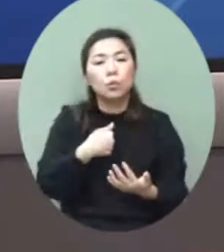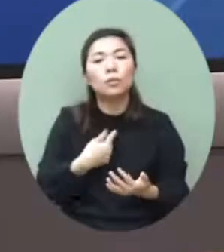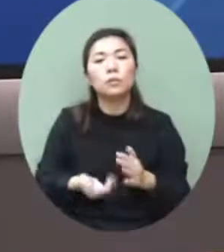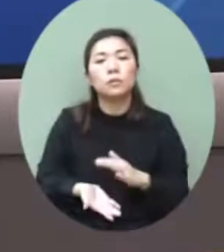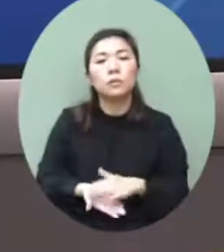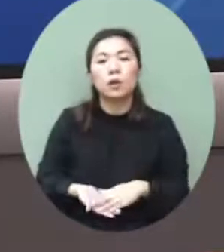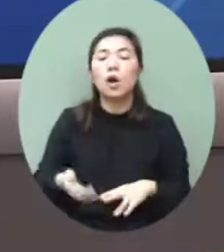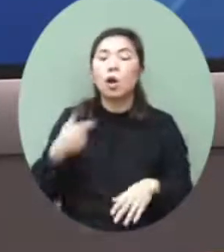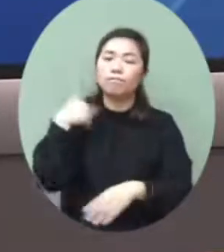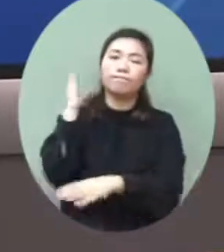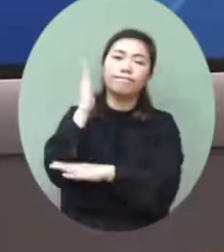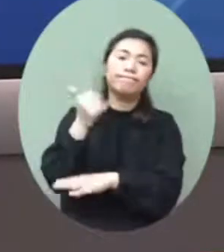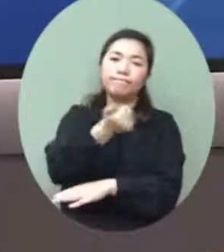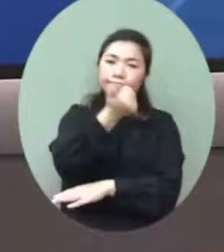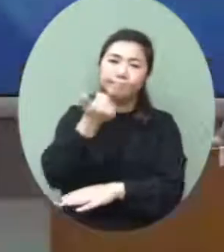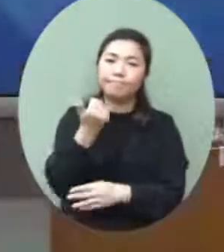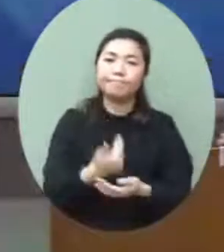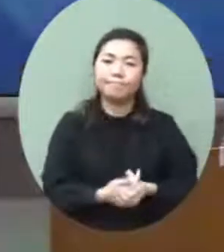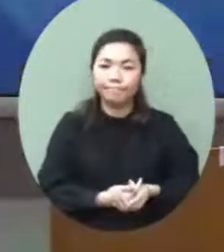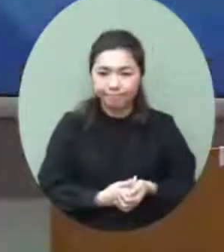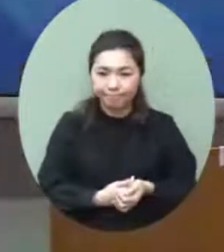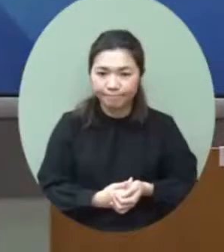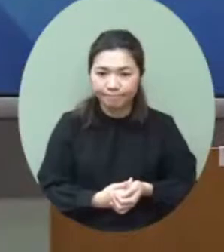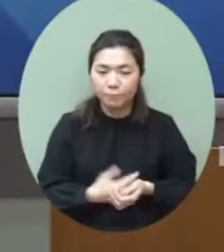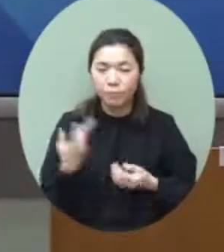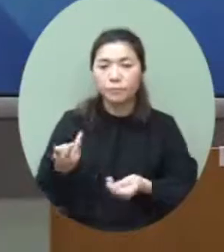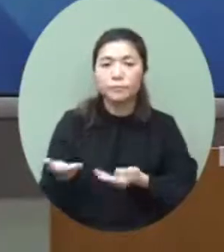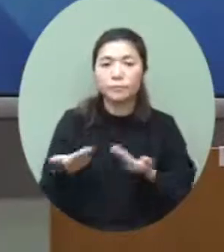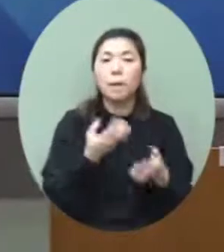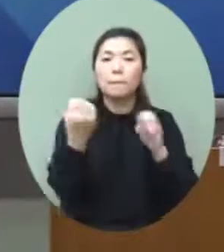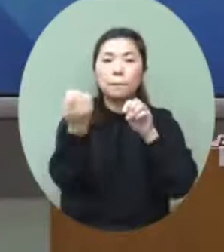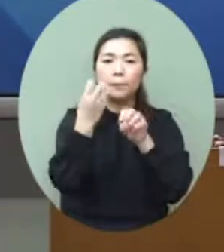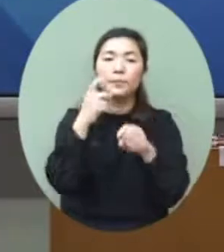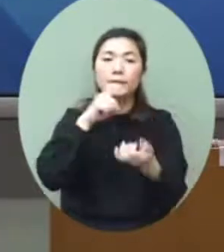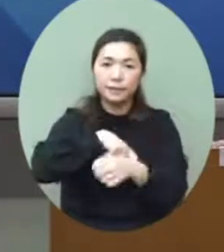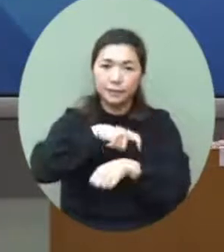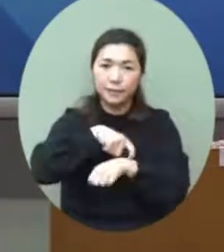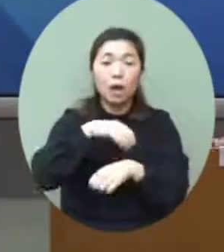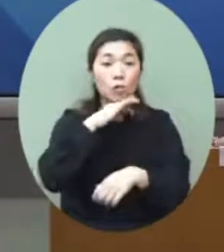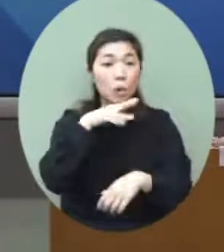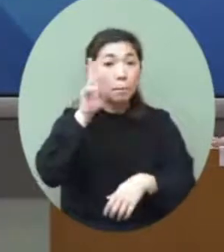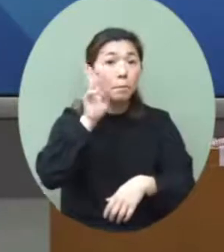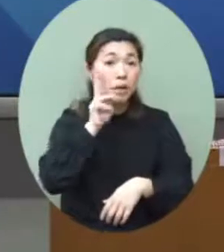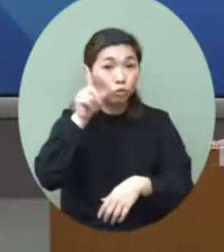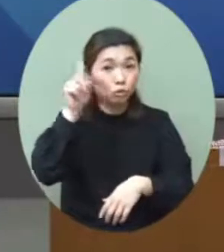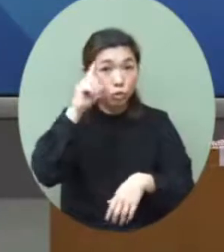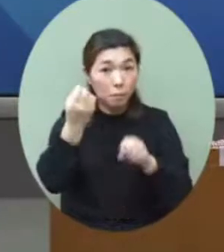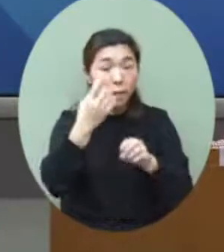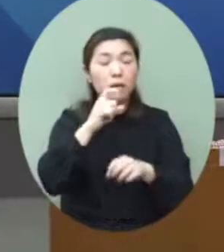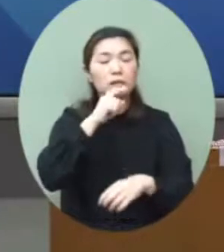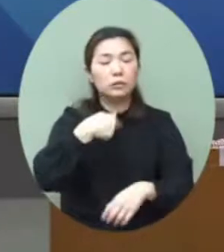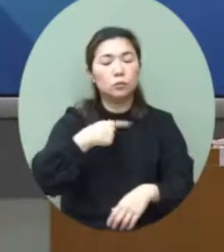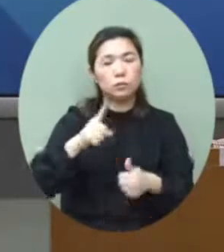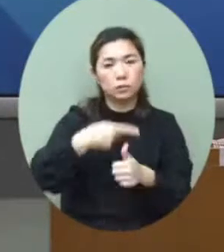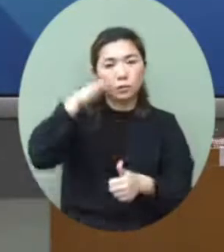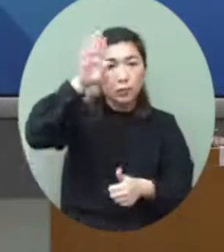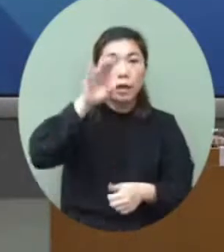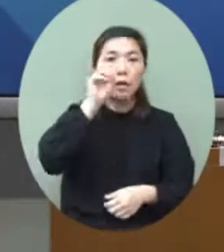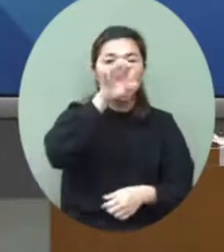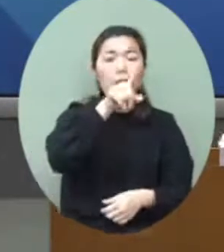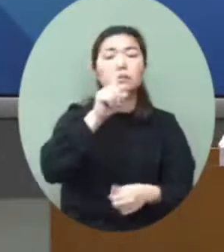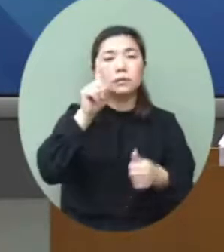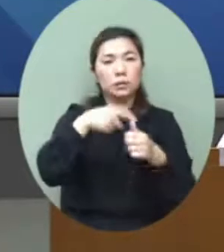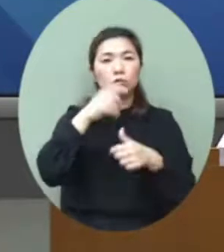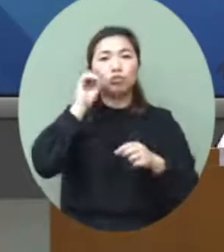They thought the indeterminate or pending results were positive. We now proceed to